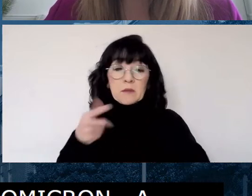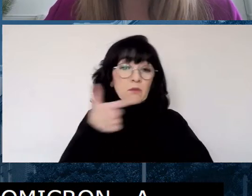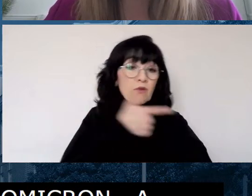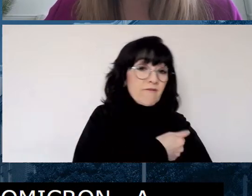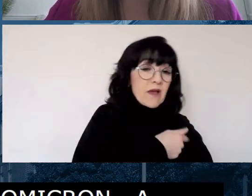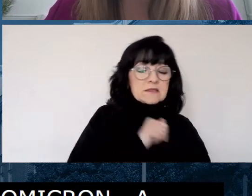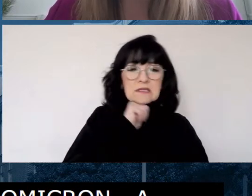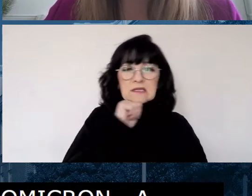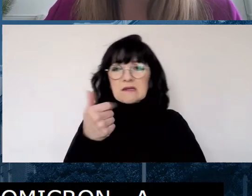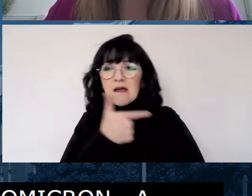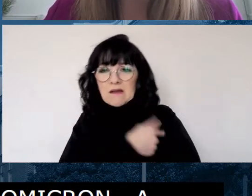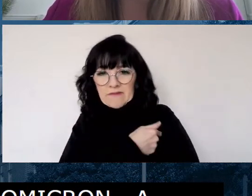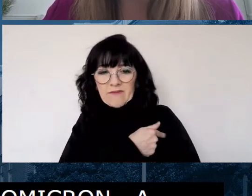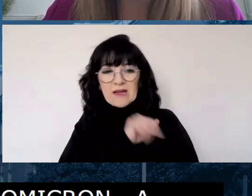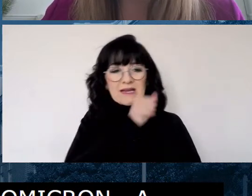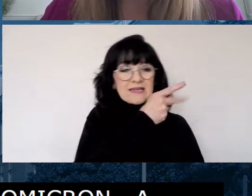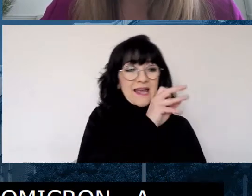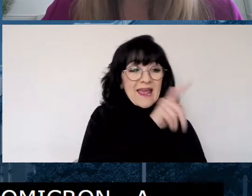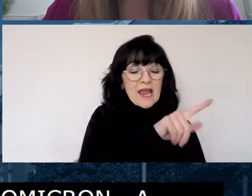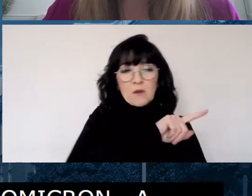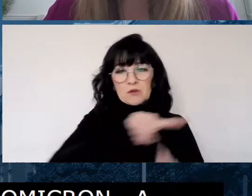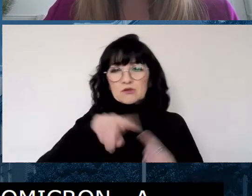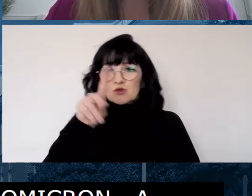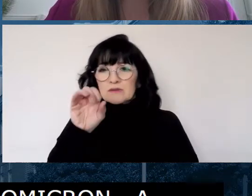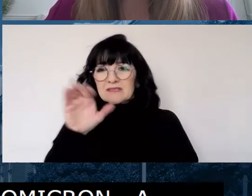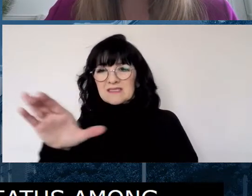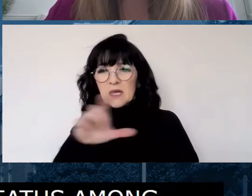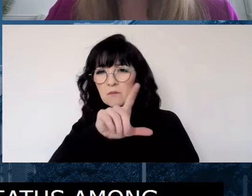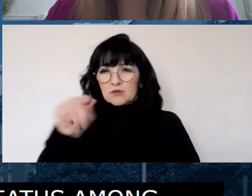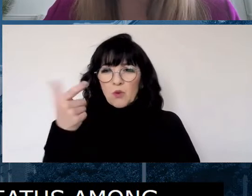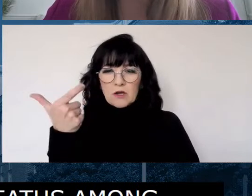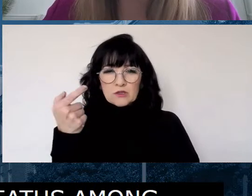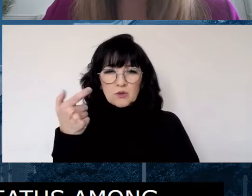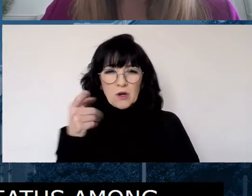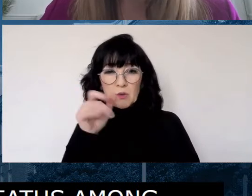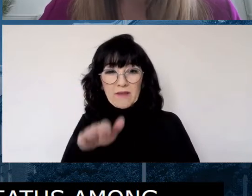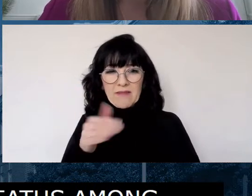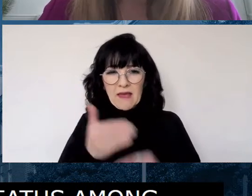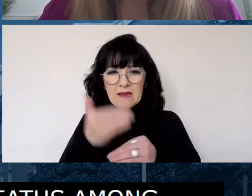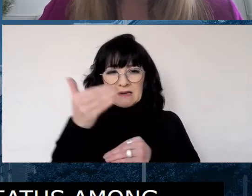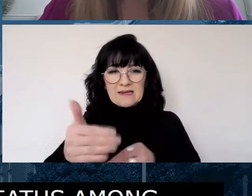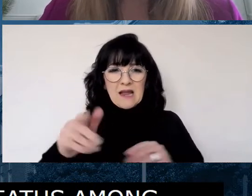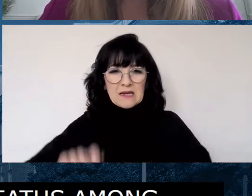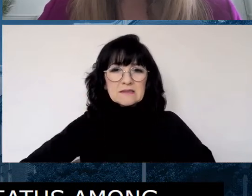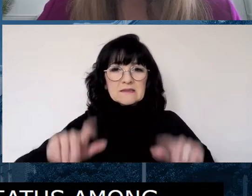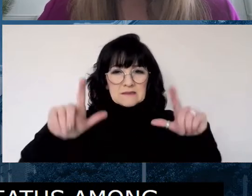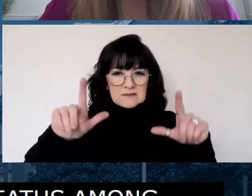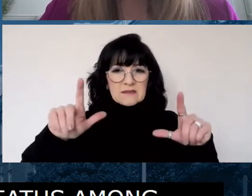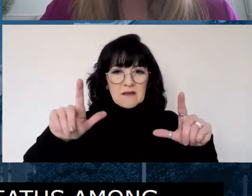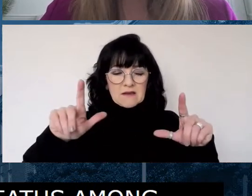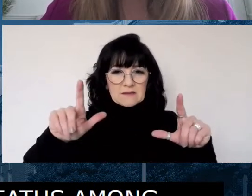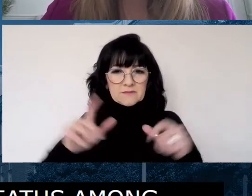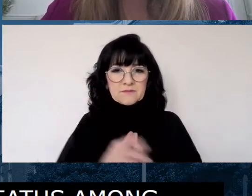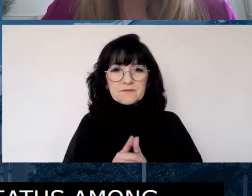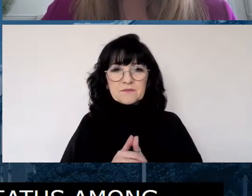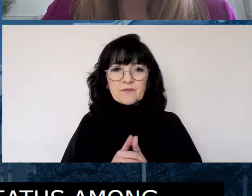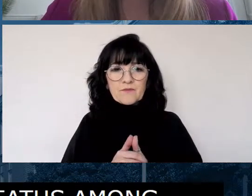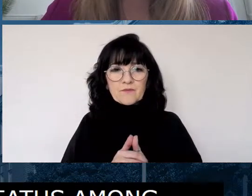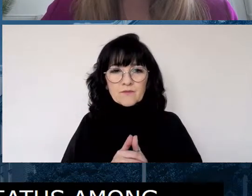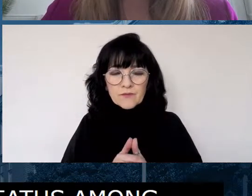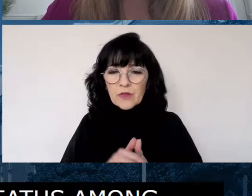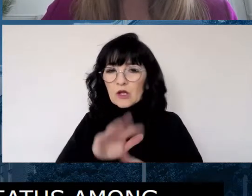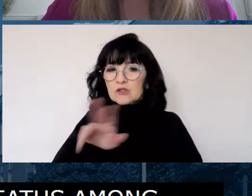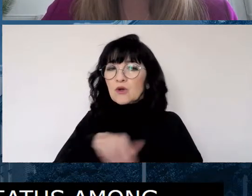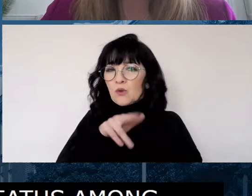to December 2021. So this is on the next slide. And so of